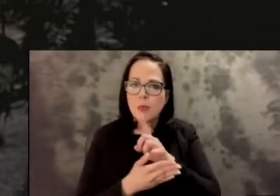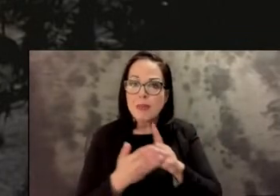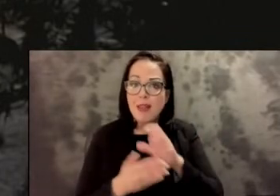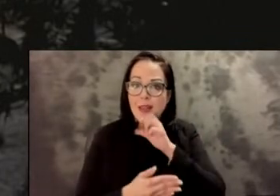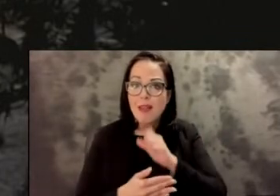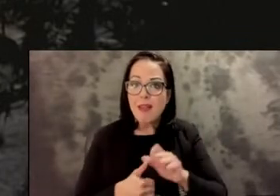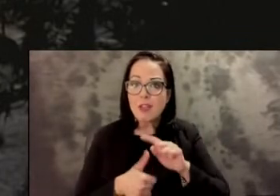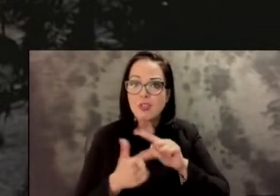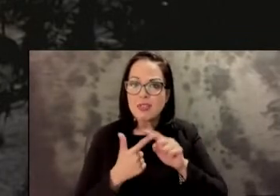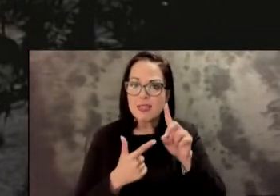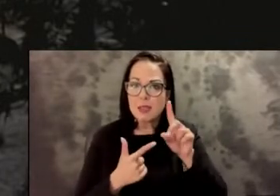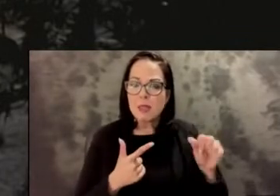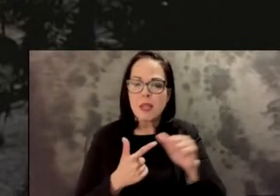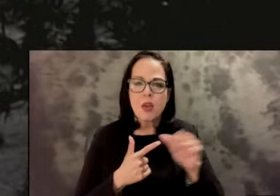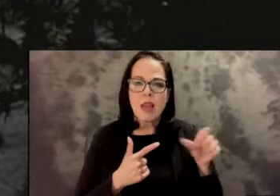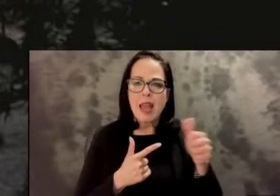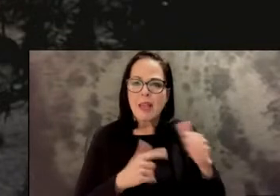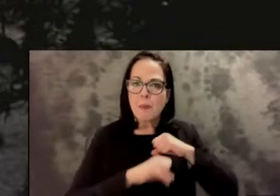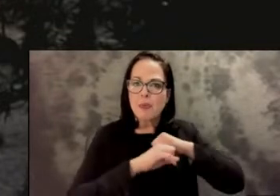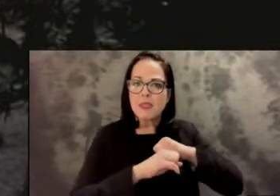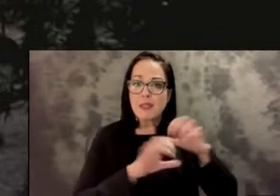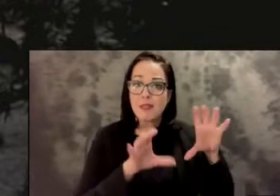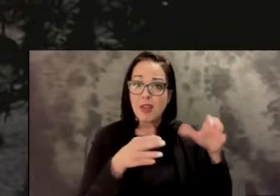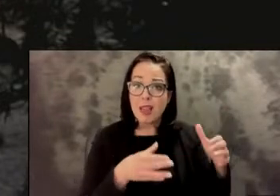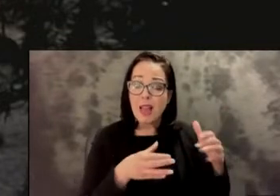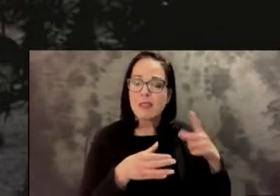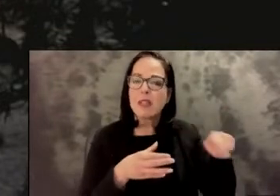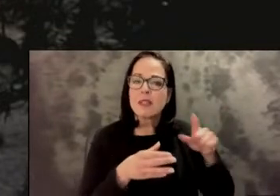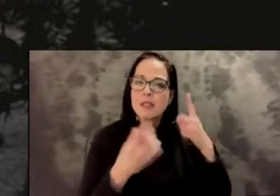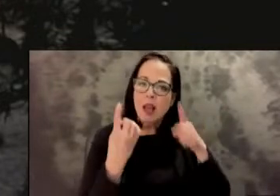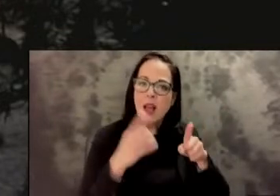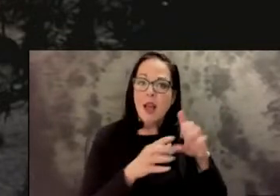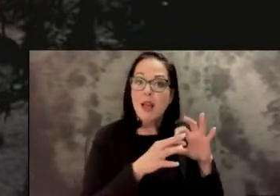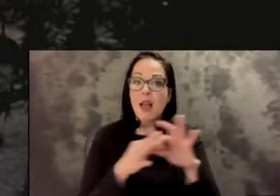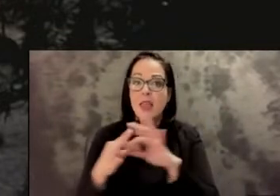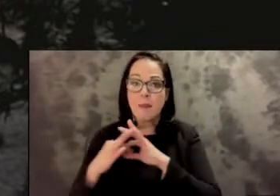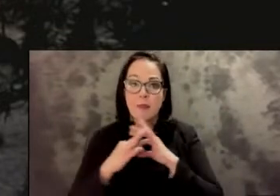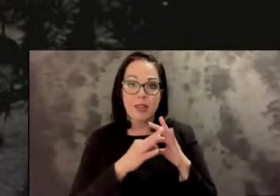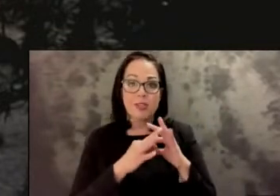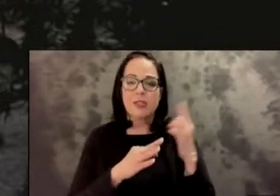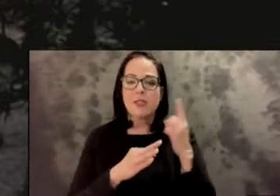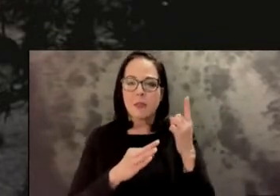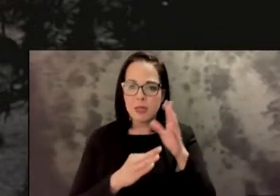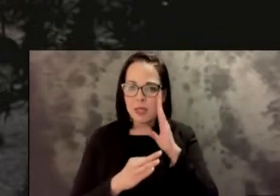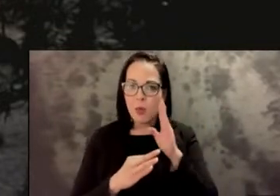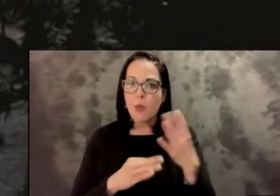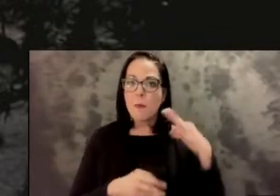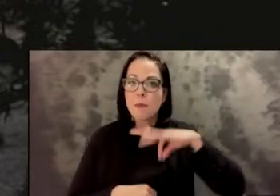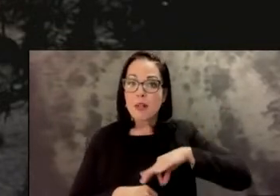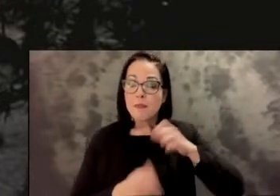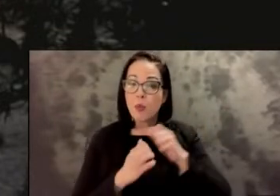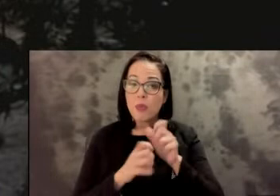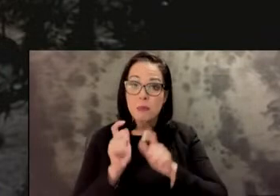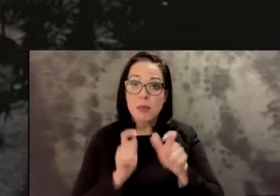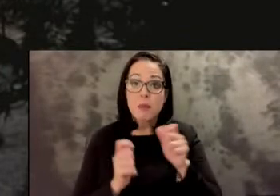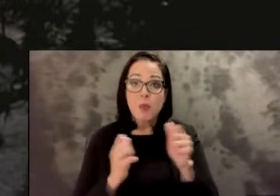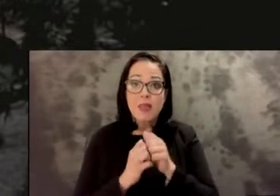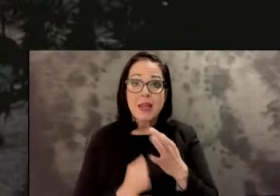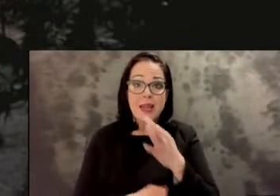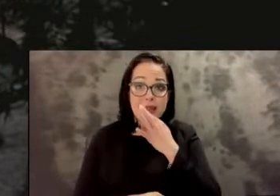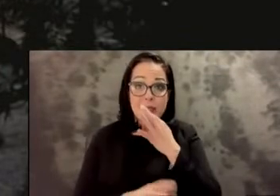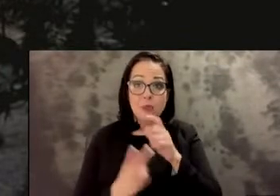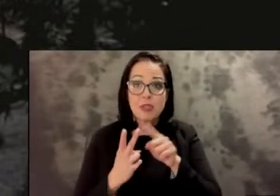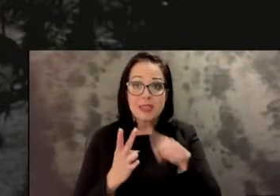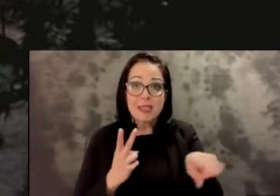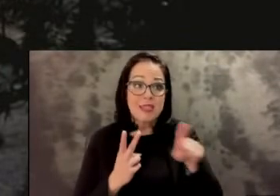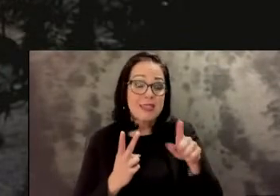other protected class. And this is a collaboration. It's something that would benefit from people with expertise in healthcare and public